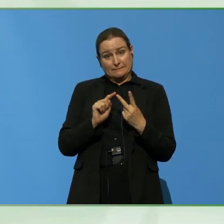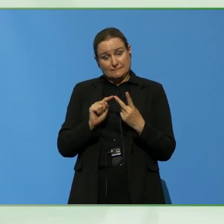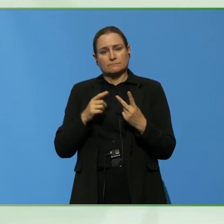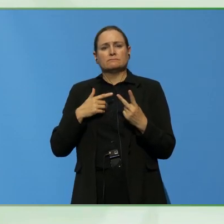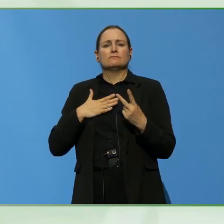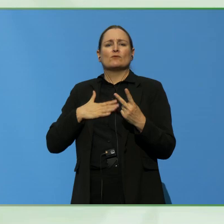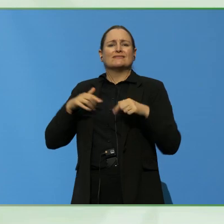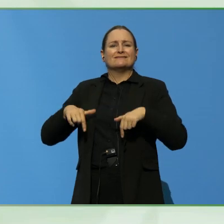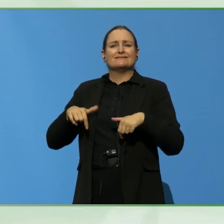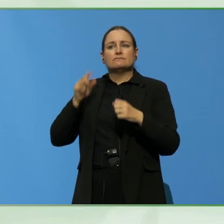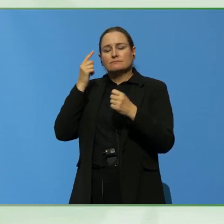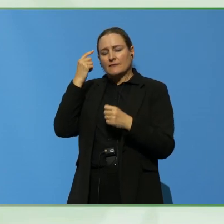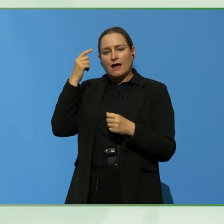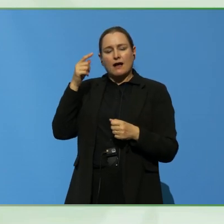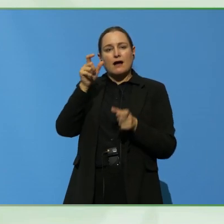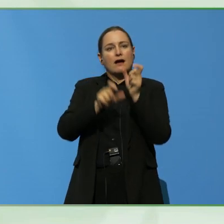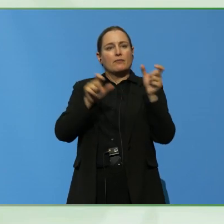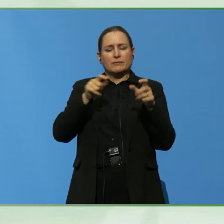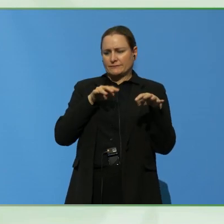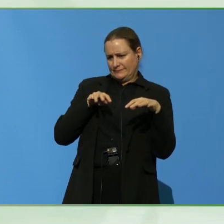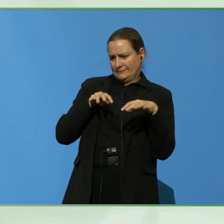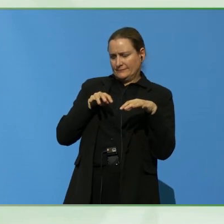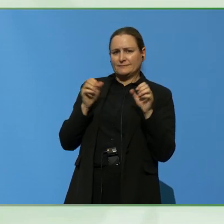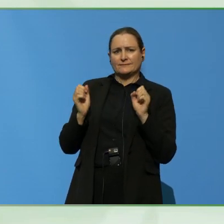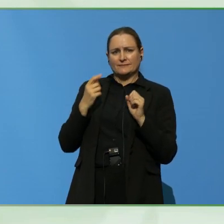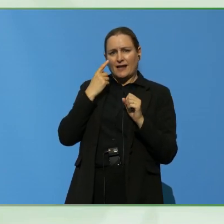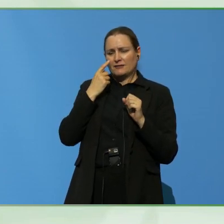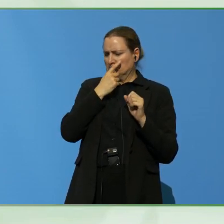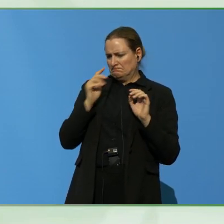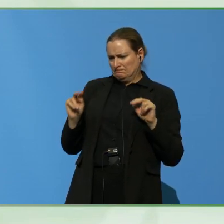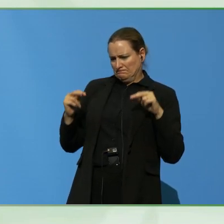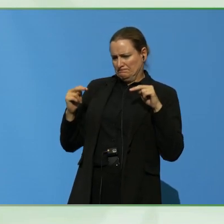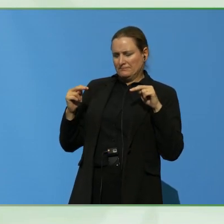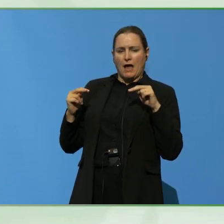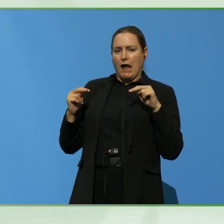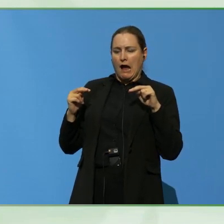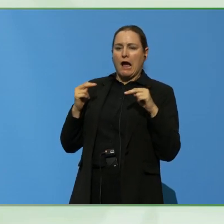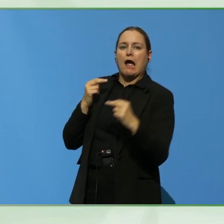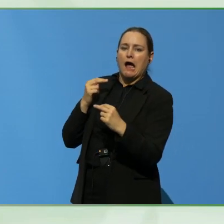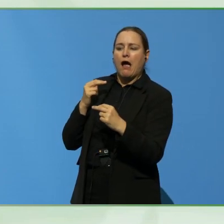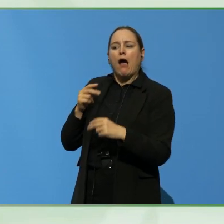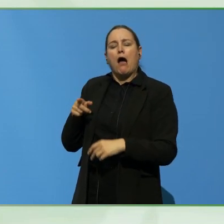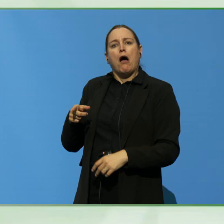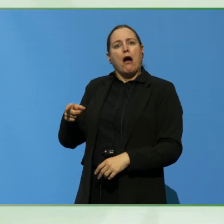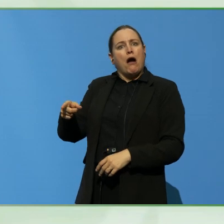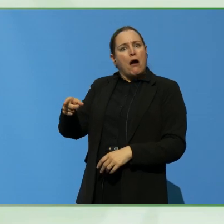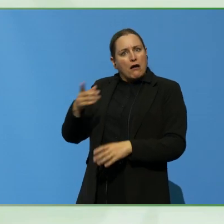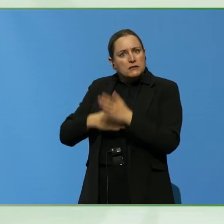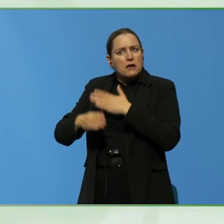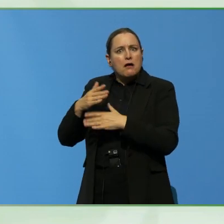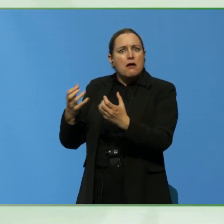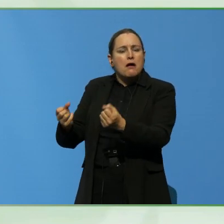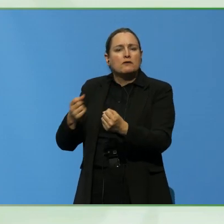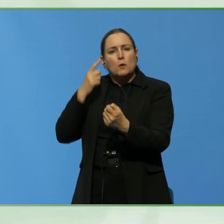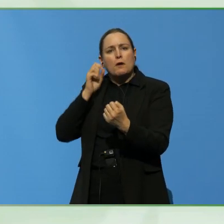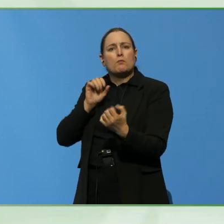for changing the mindset, it means like training and training center and learning expeditions that